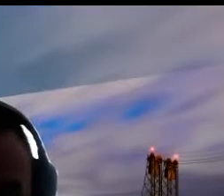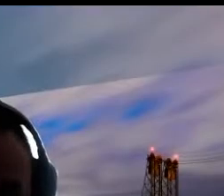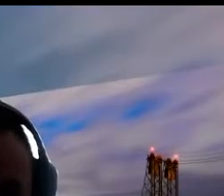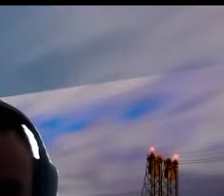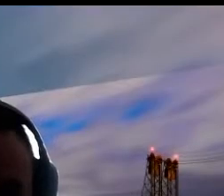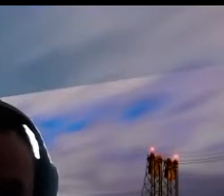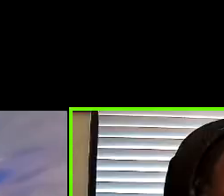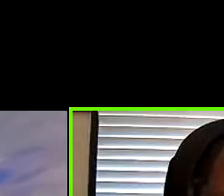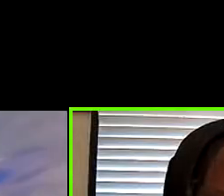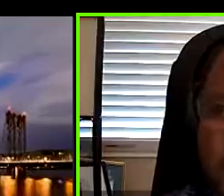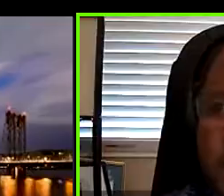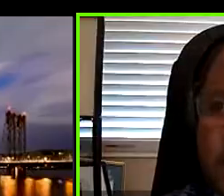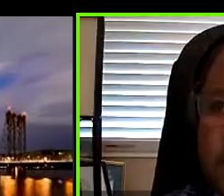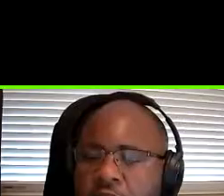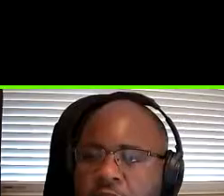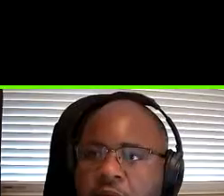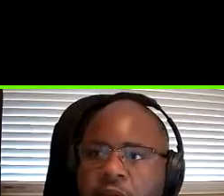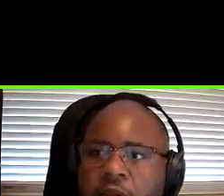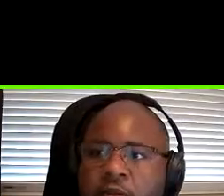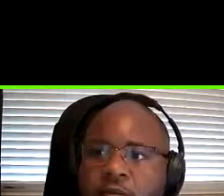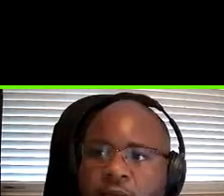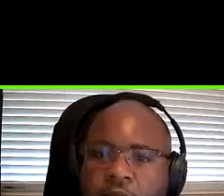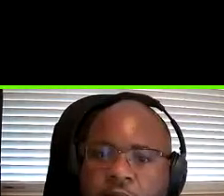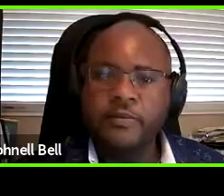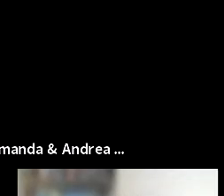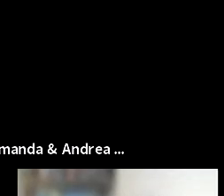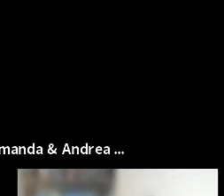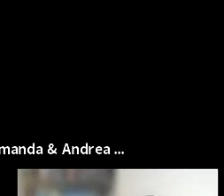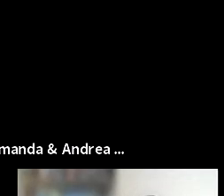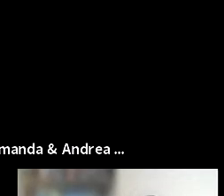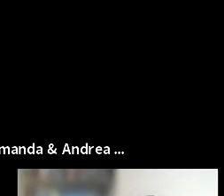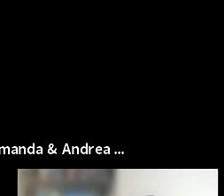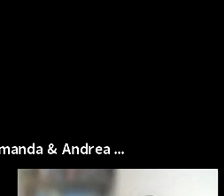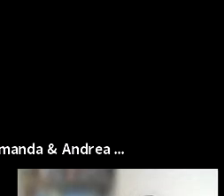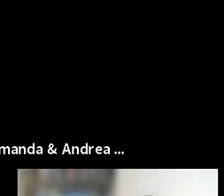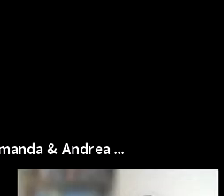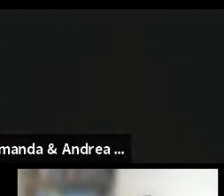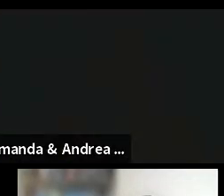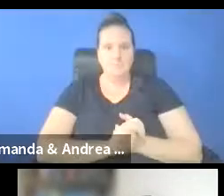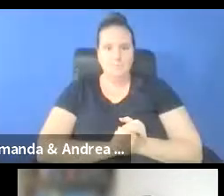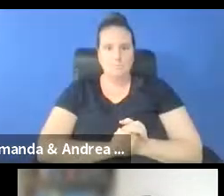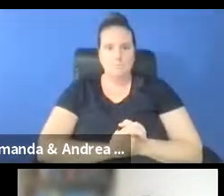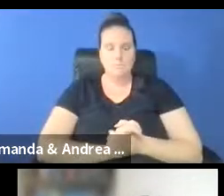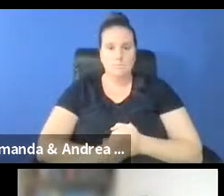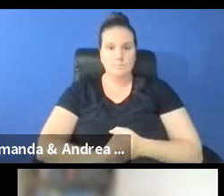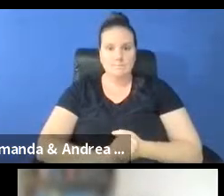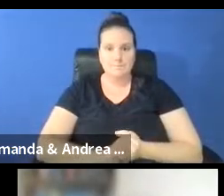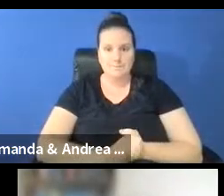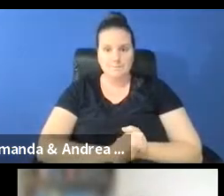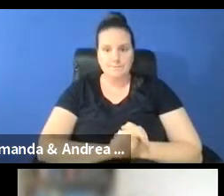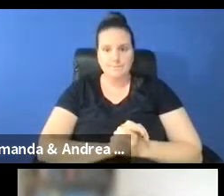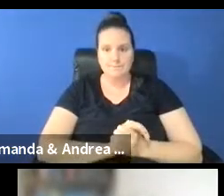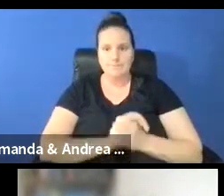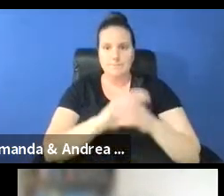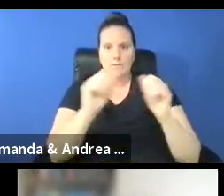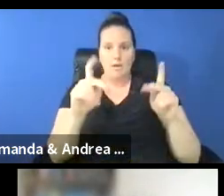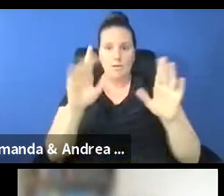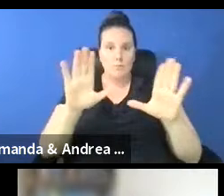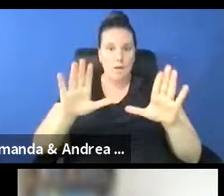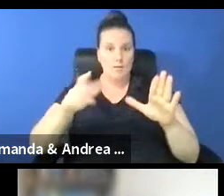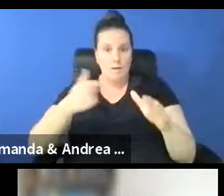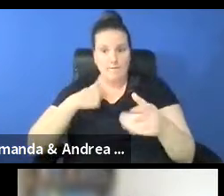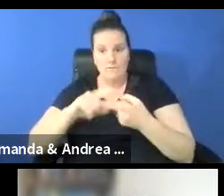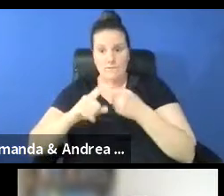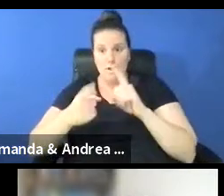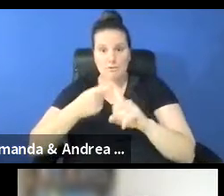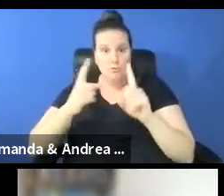Other folks still on the way, looks like. Okay. Oh. Yep. Wonderful. You're joining now. Okay, great. Do we have friends